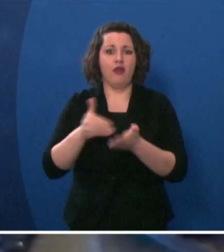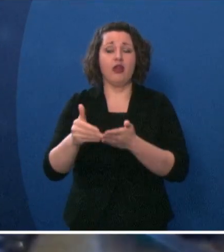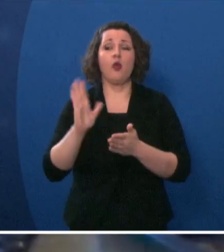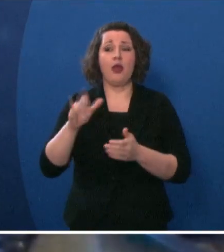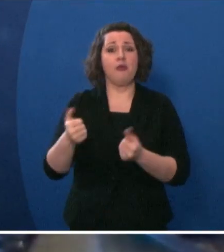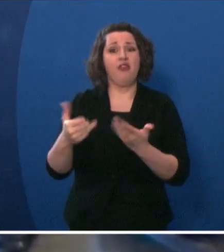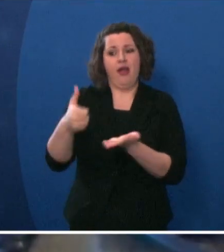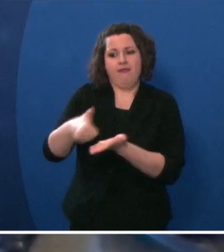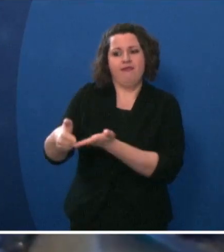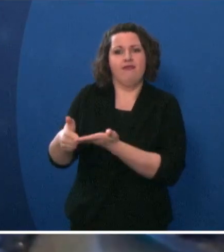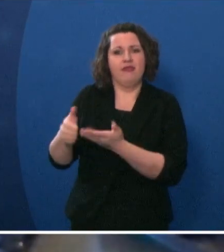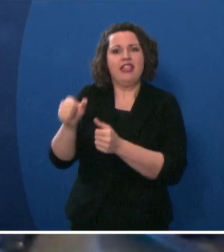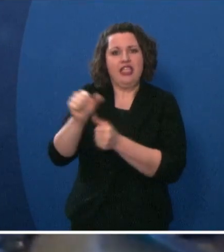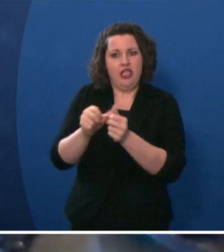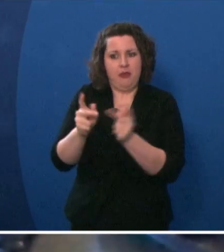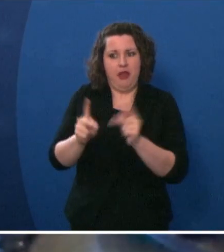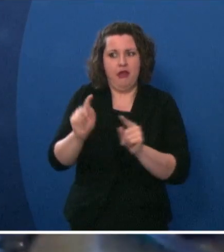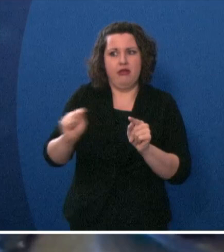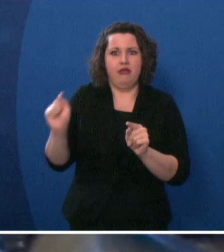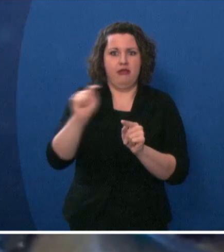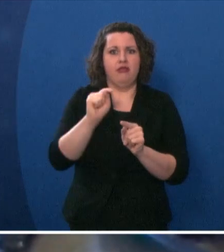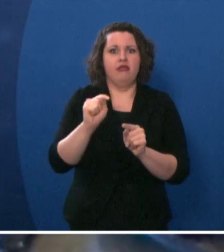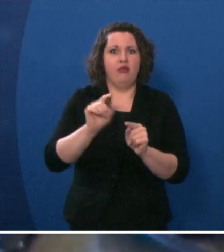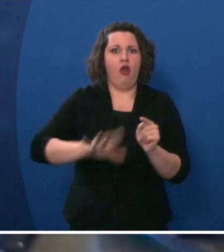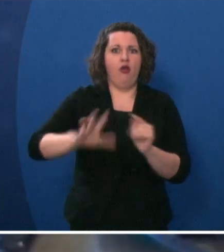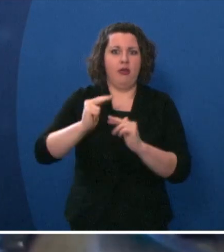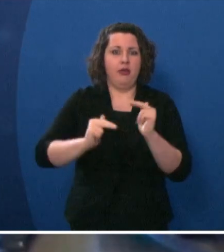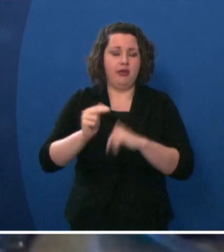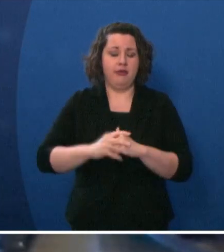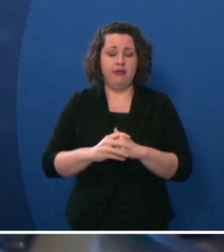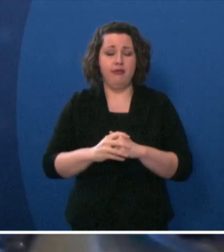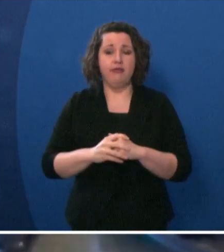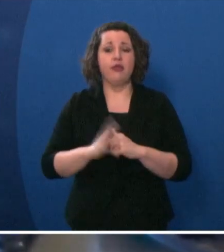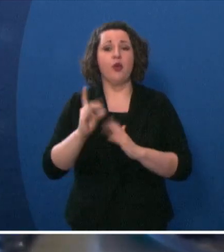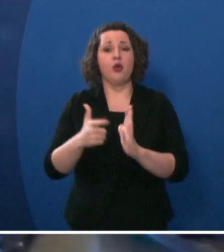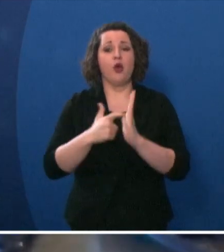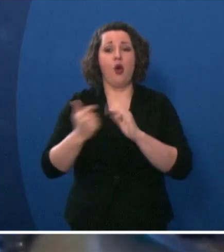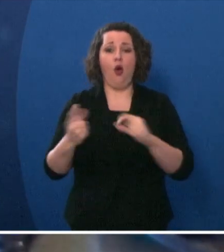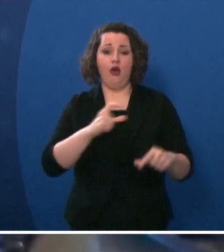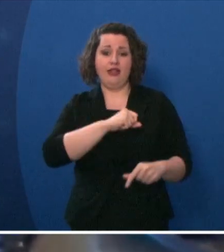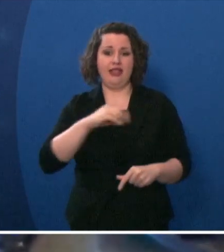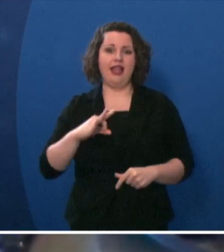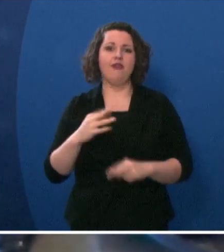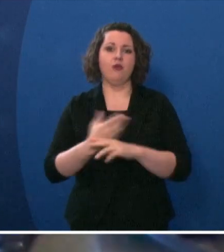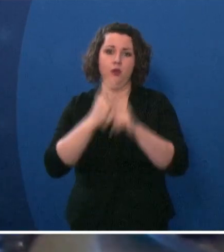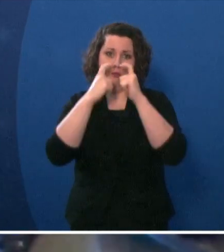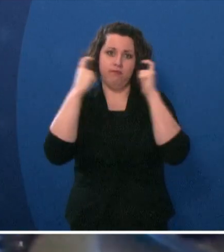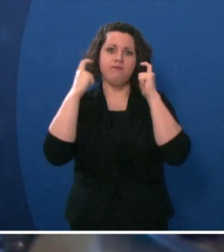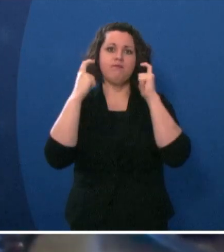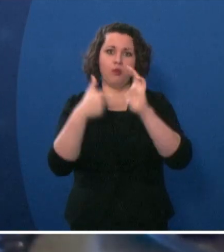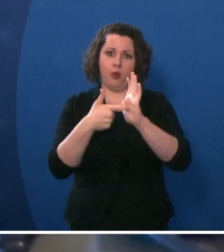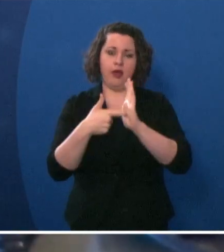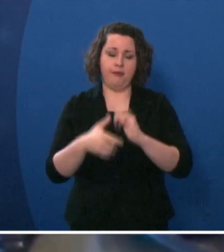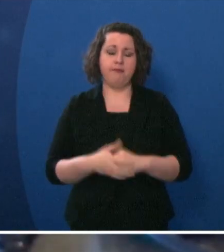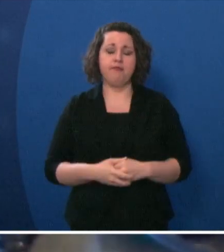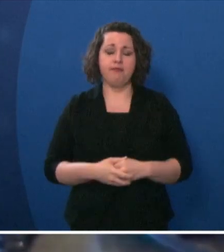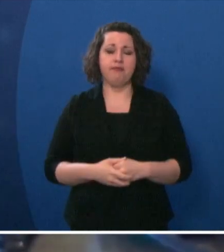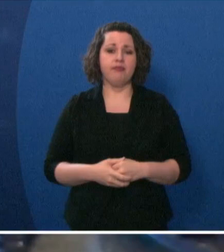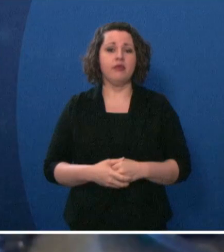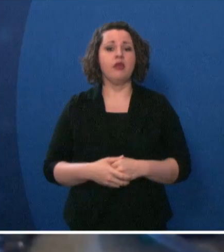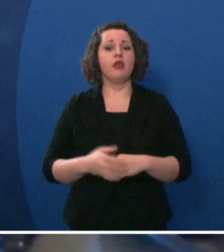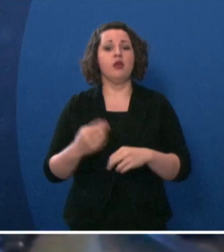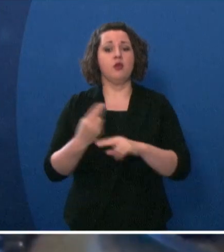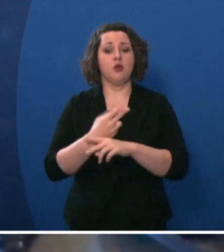sanitizer at each station and throughout the building. We'll require all staff members to wear face coverings. We'll implement